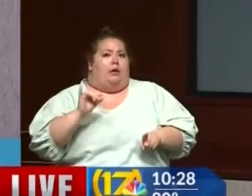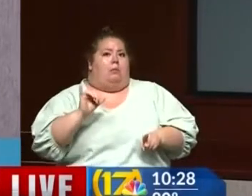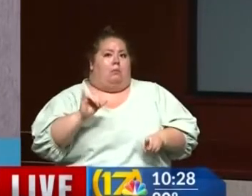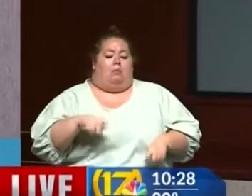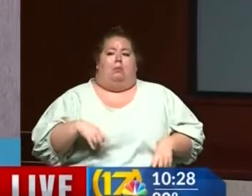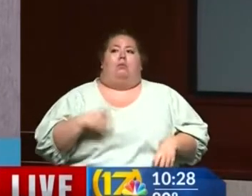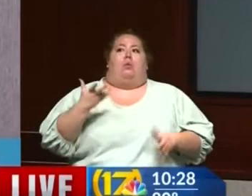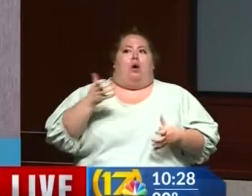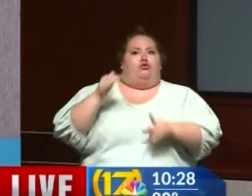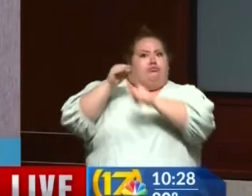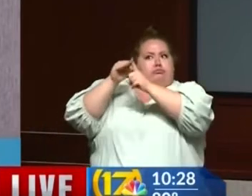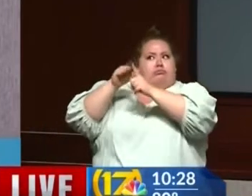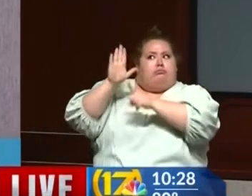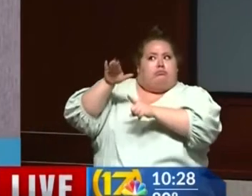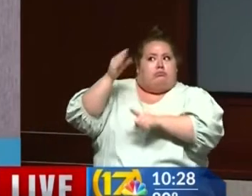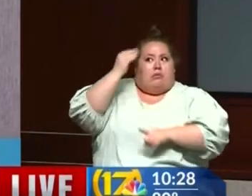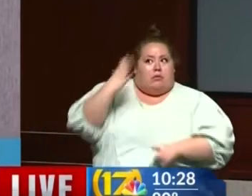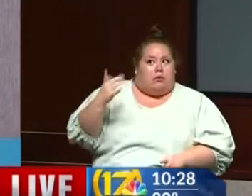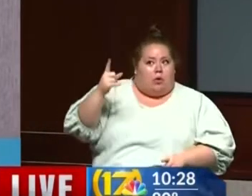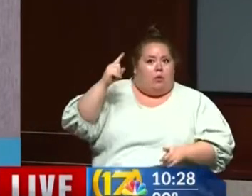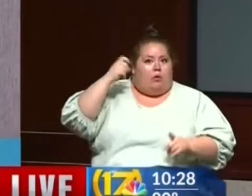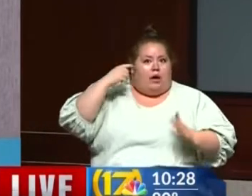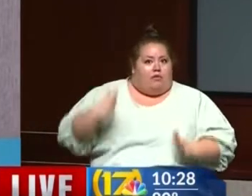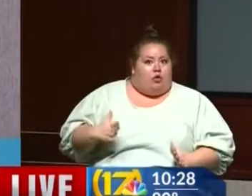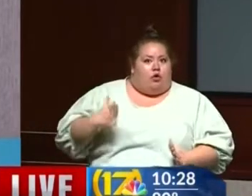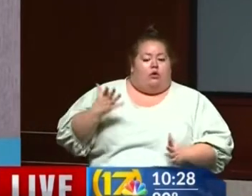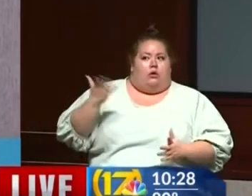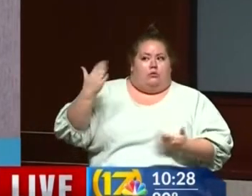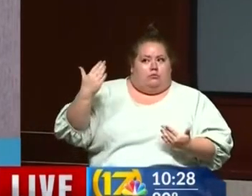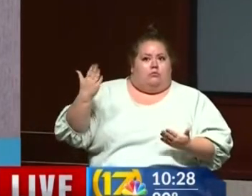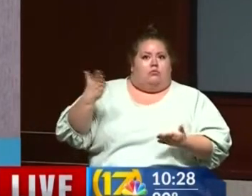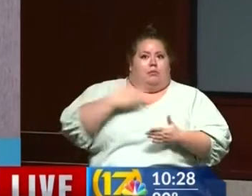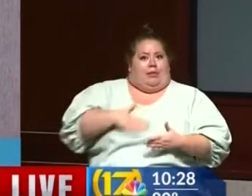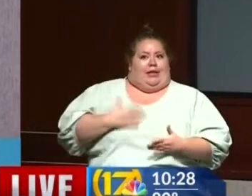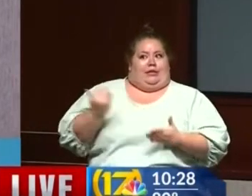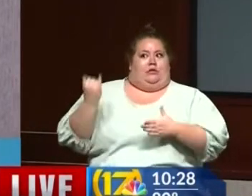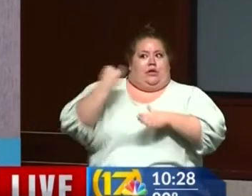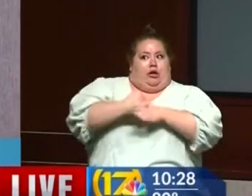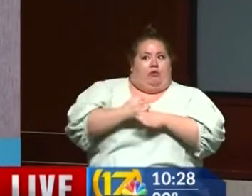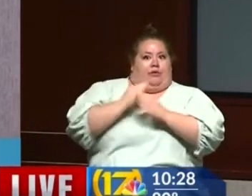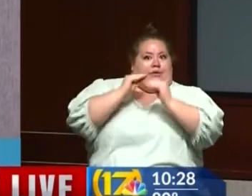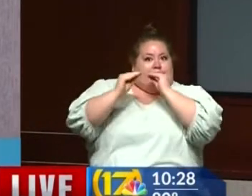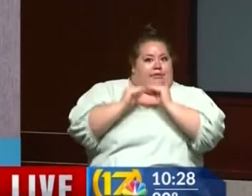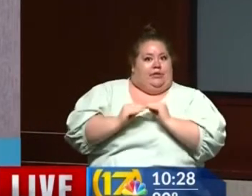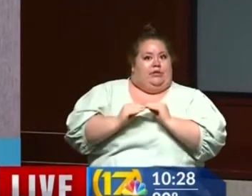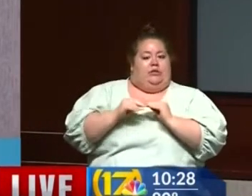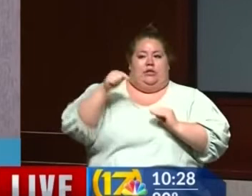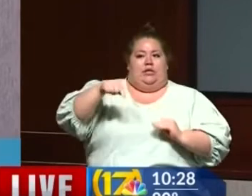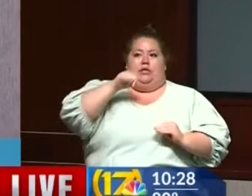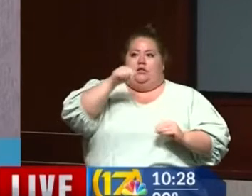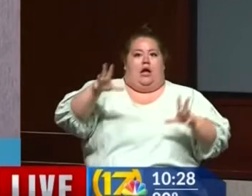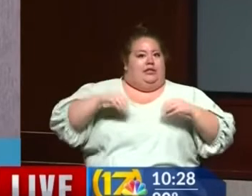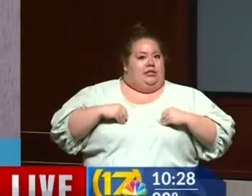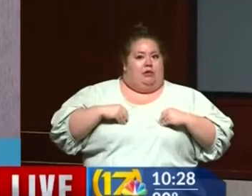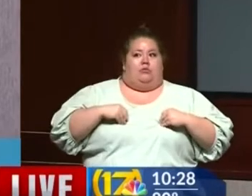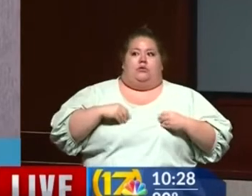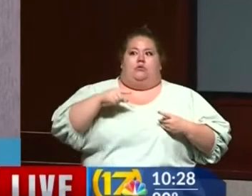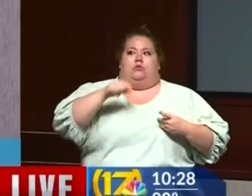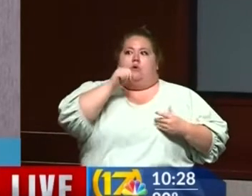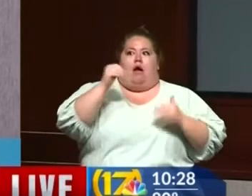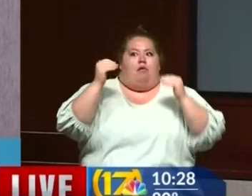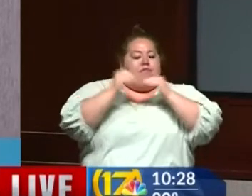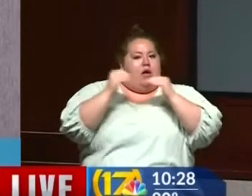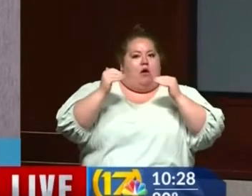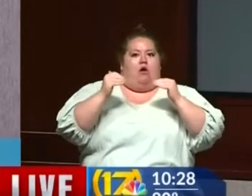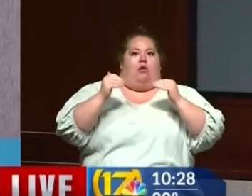want it fixed. This is completely unacceptable. It is unfair